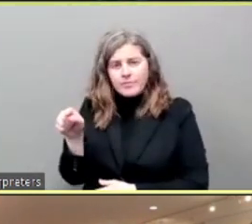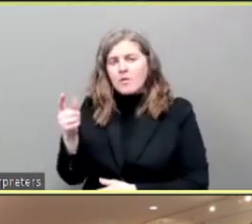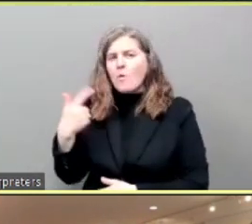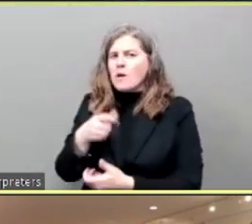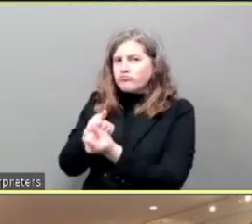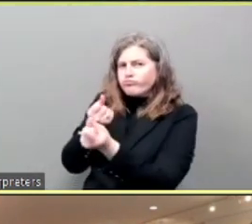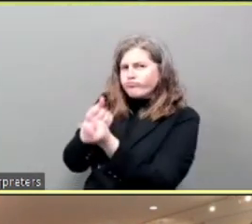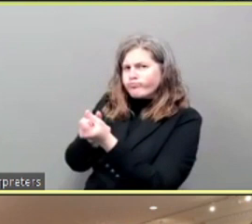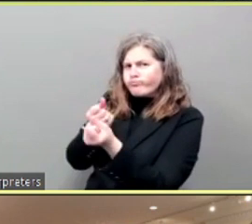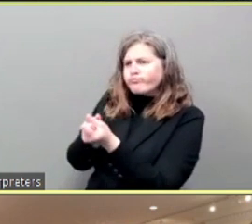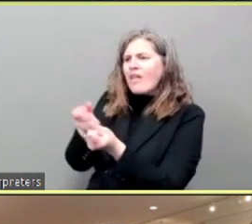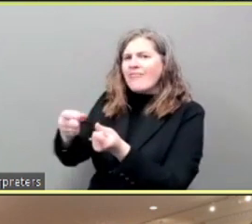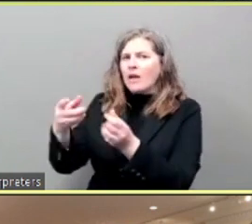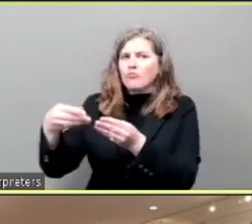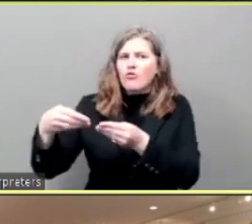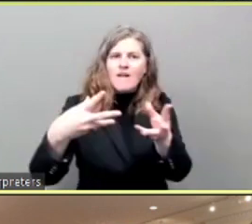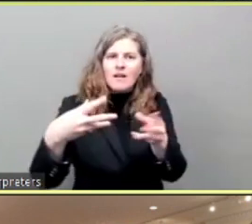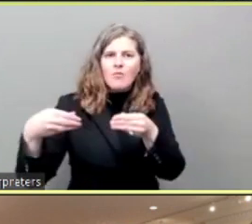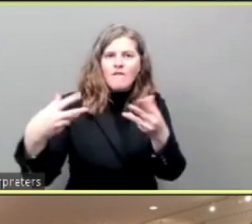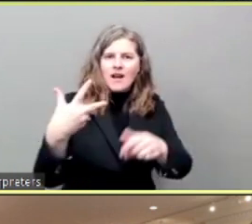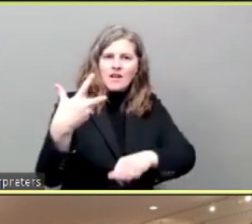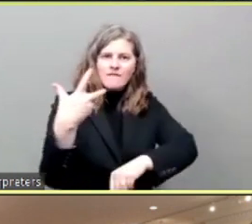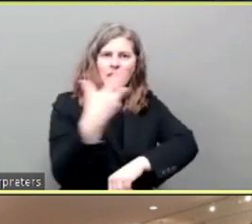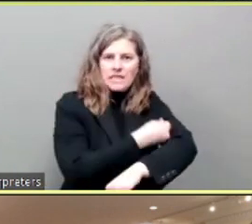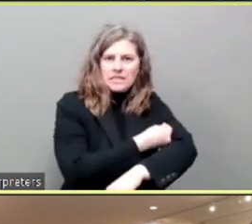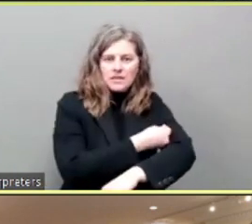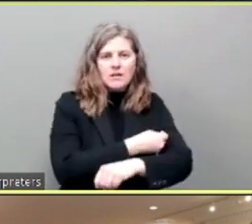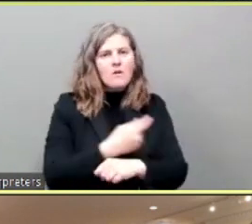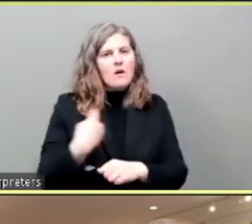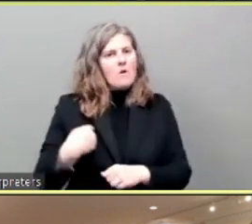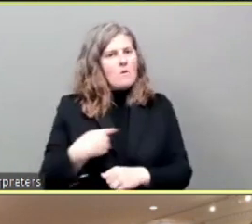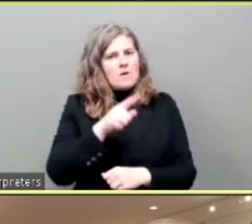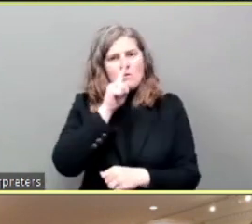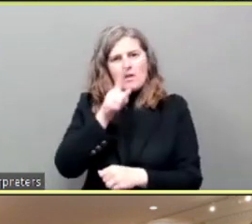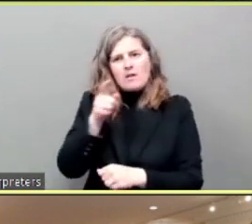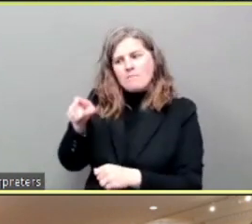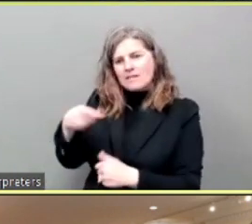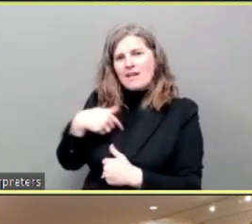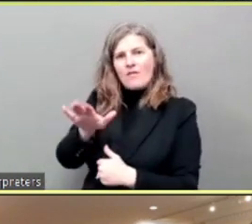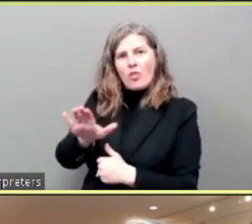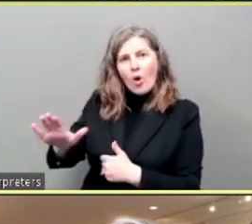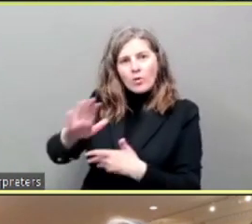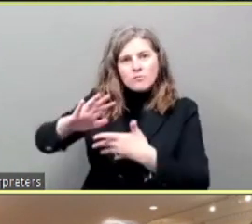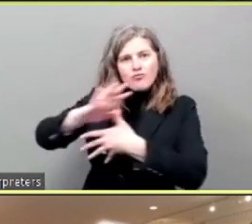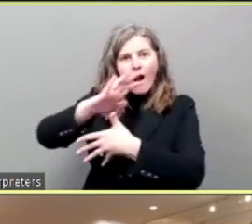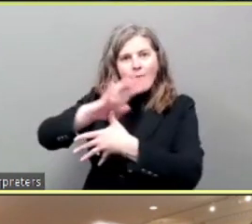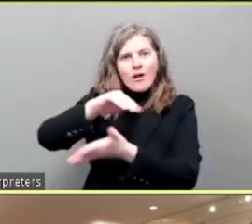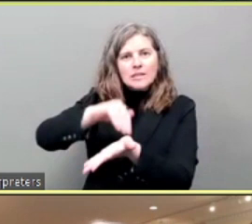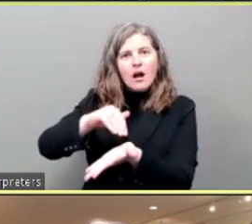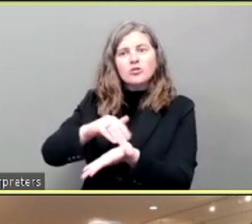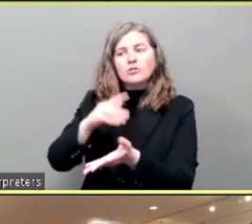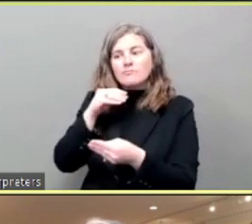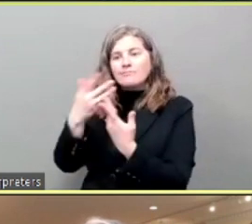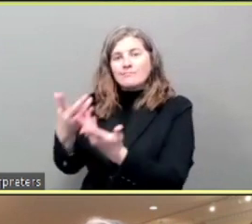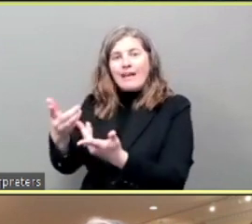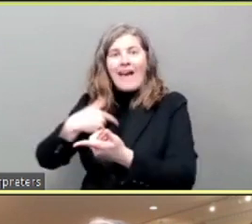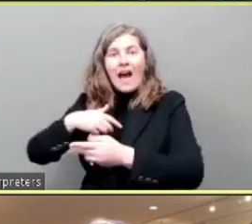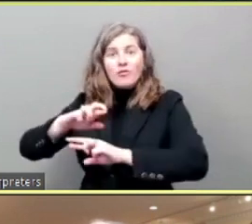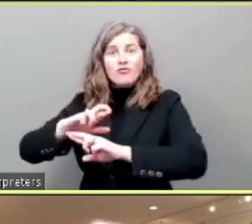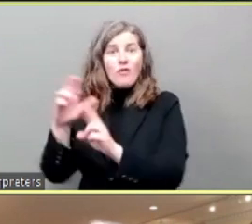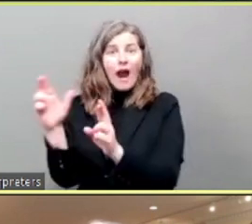supporting them to administer vaccine. We really need to have our primary care providers with vaccine doses in